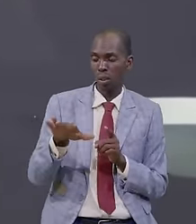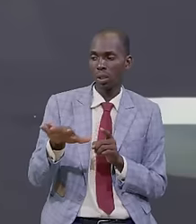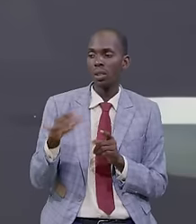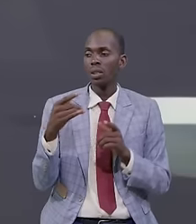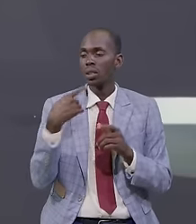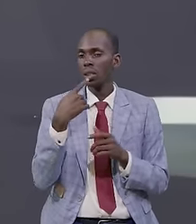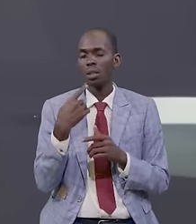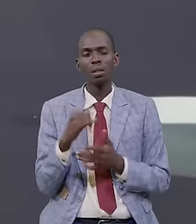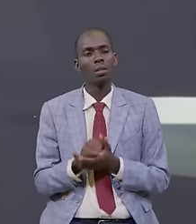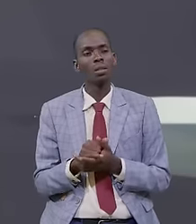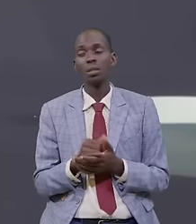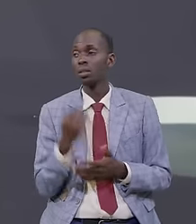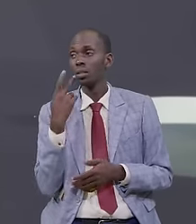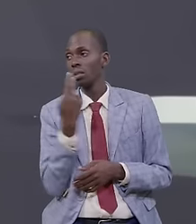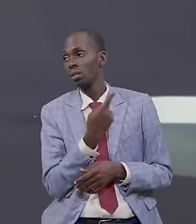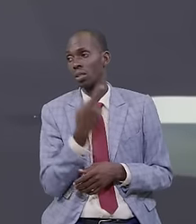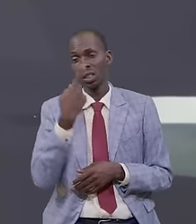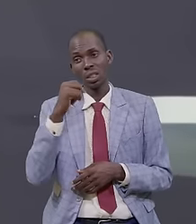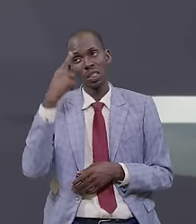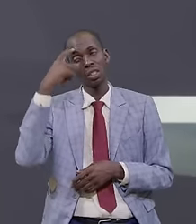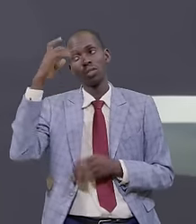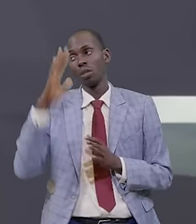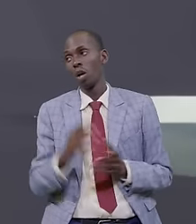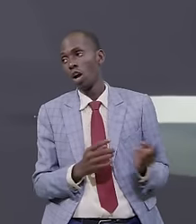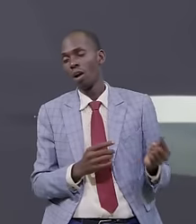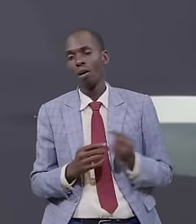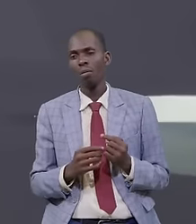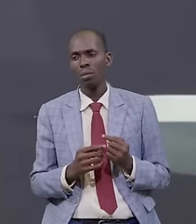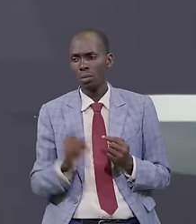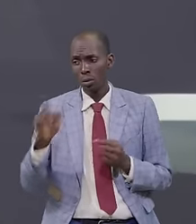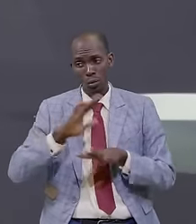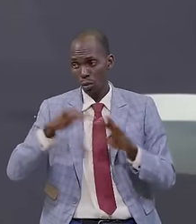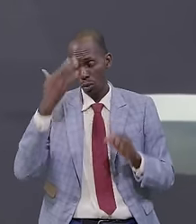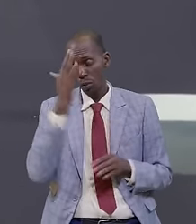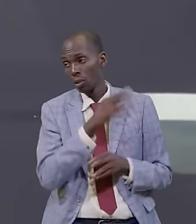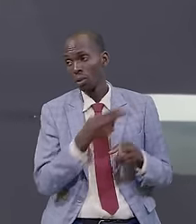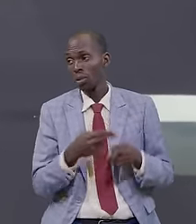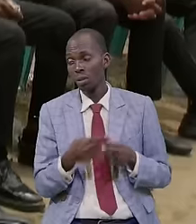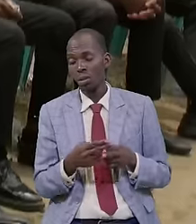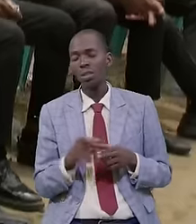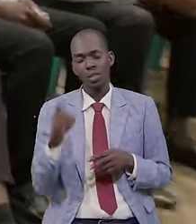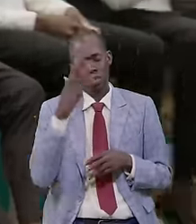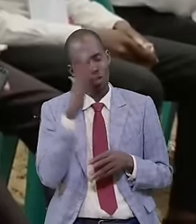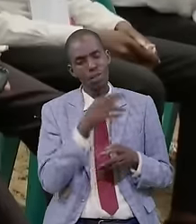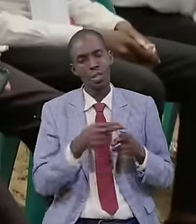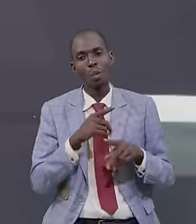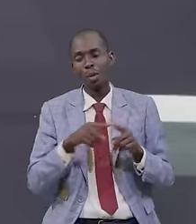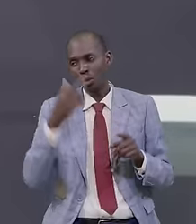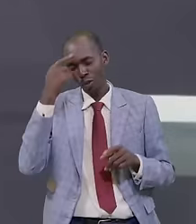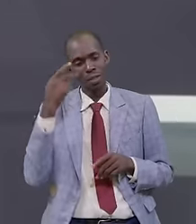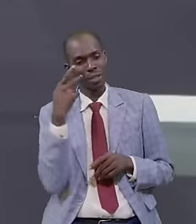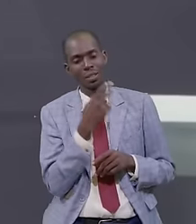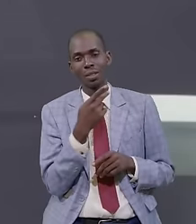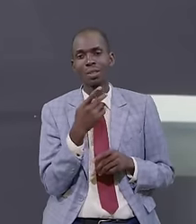pronounce it. Now they call him the dreamer. And I call you the dreamer.